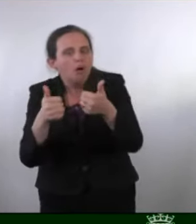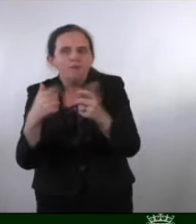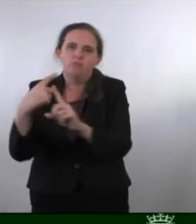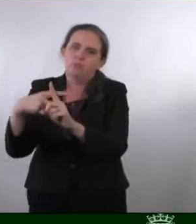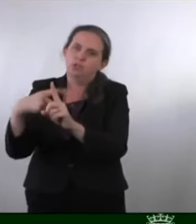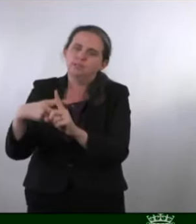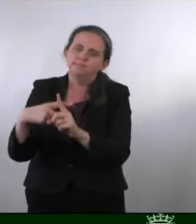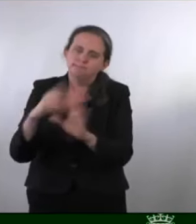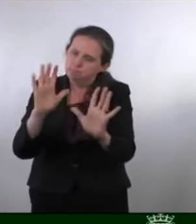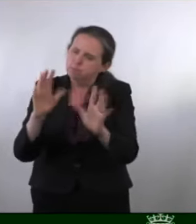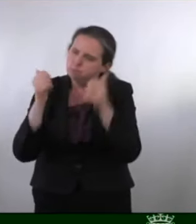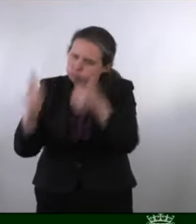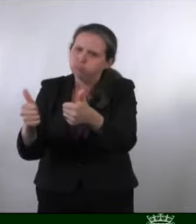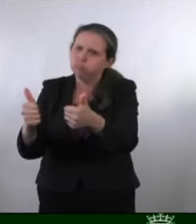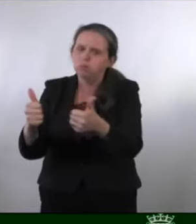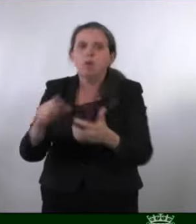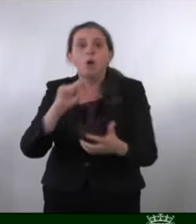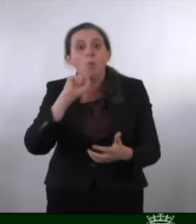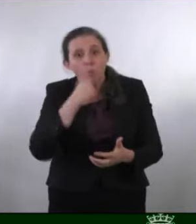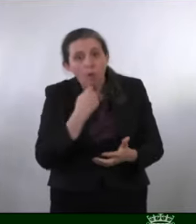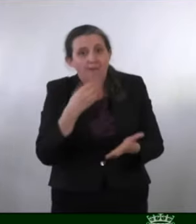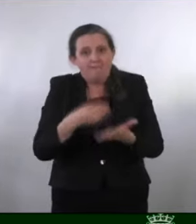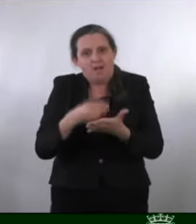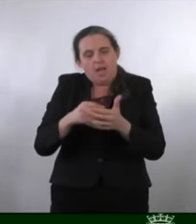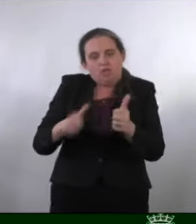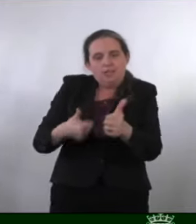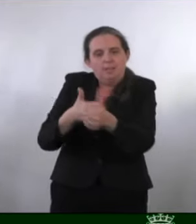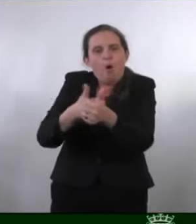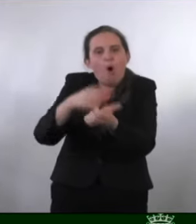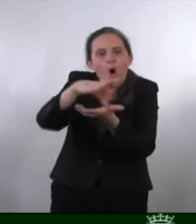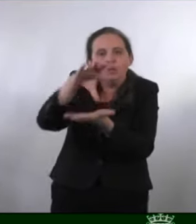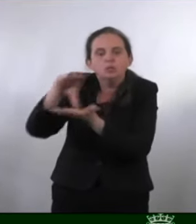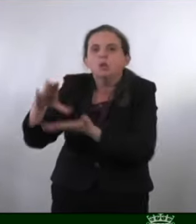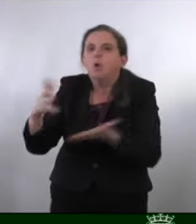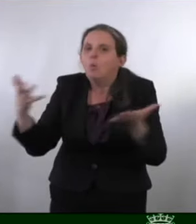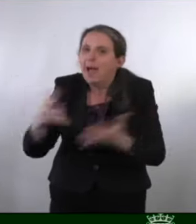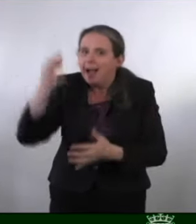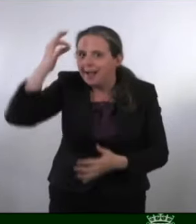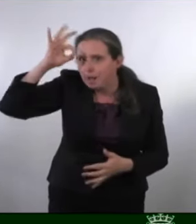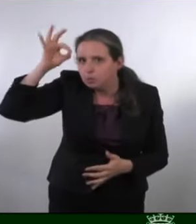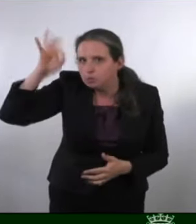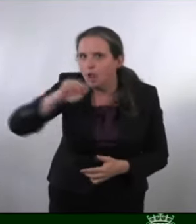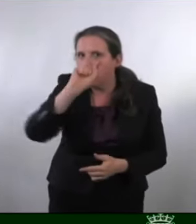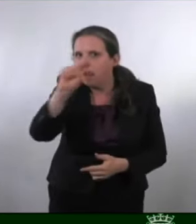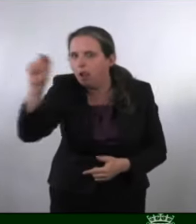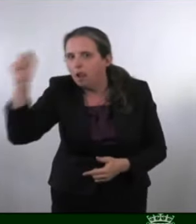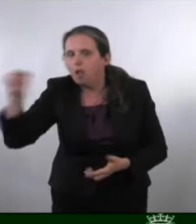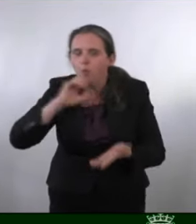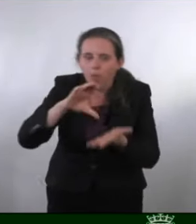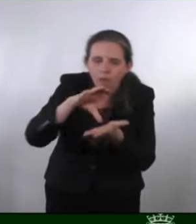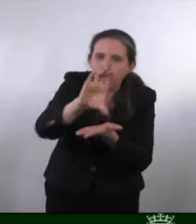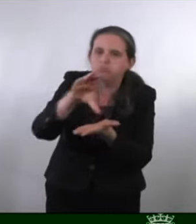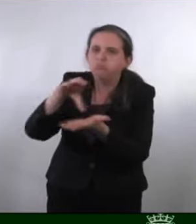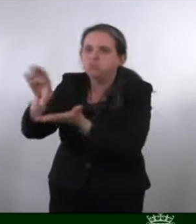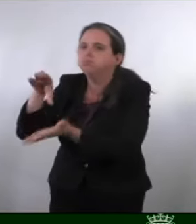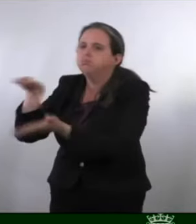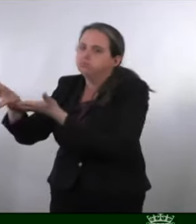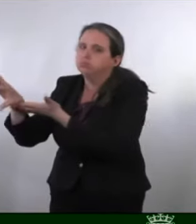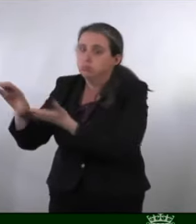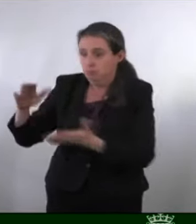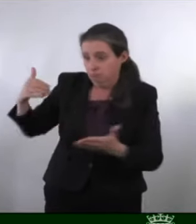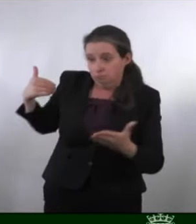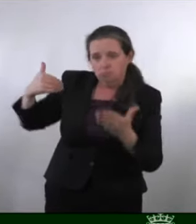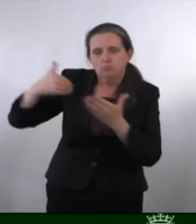support to the councils that are in higher tier areas, alongside, of course, the huge amount of financial support